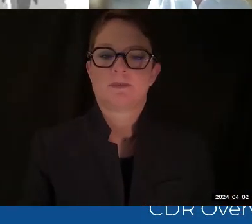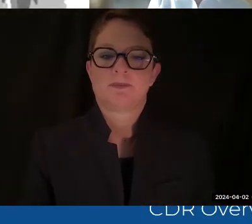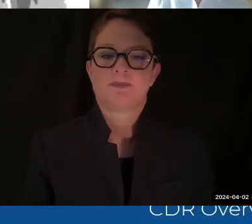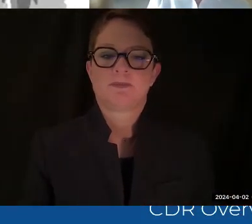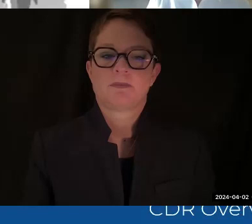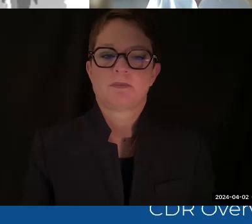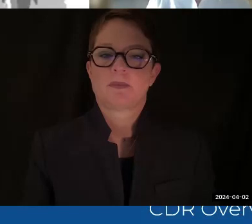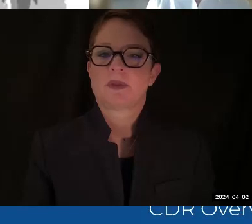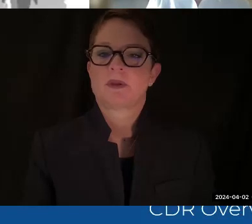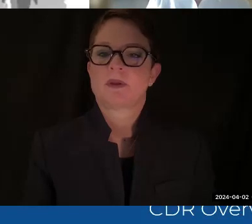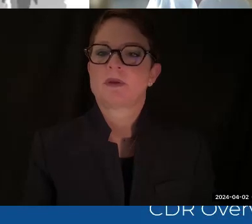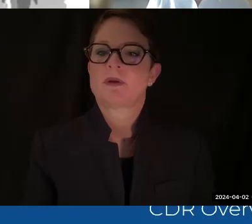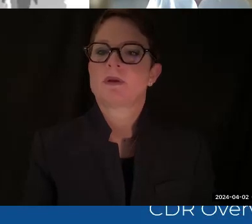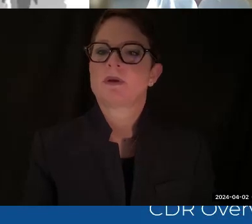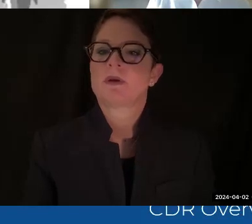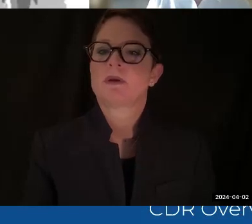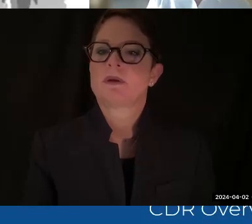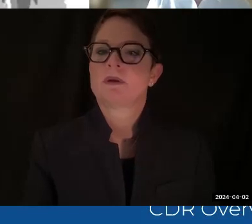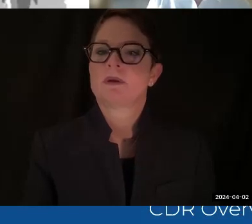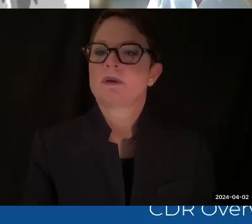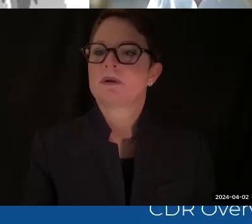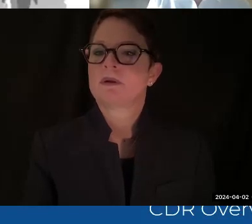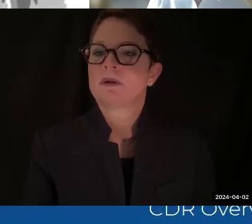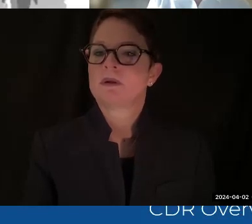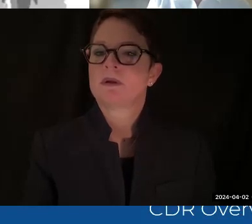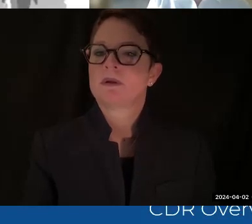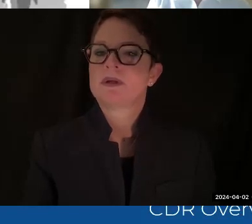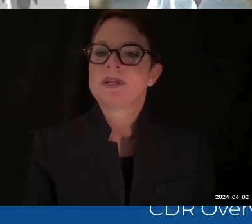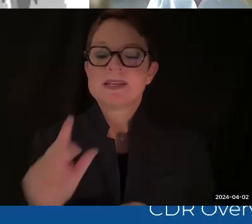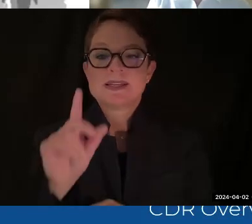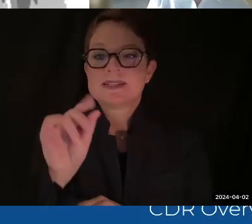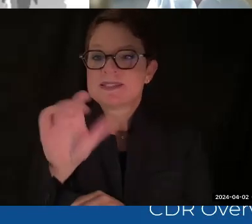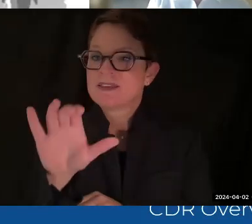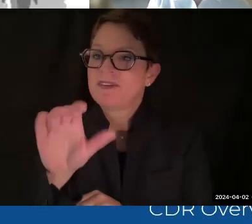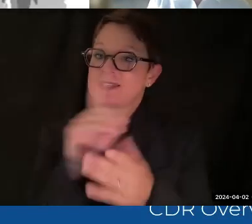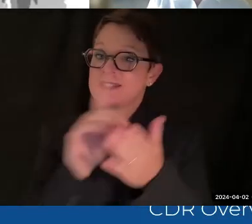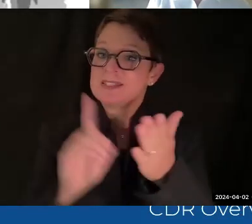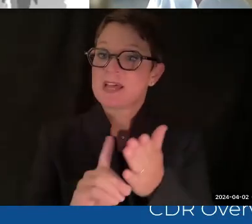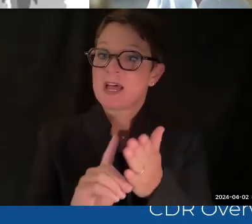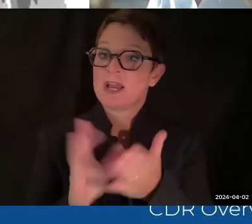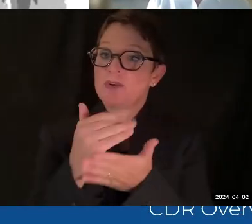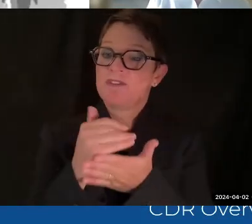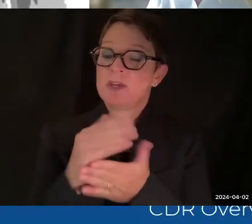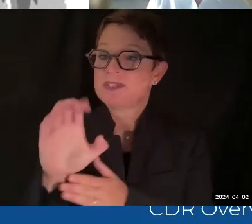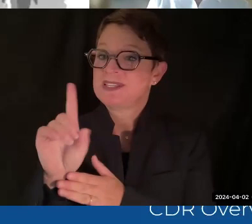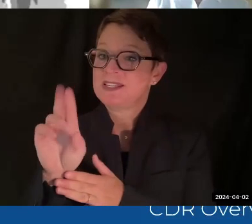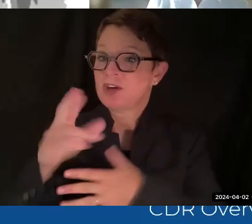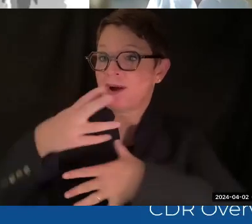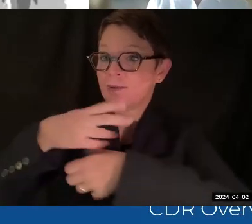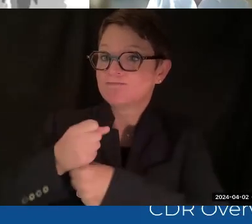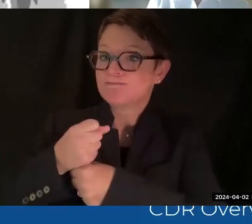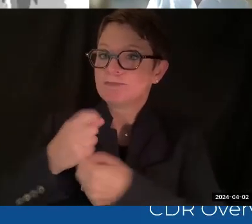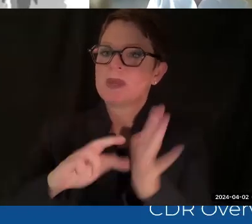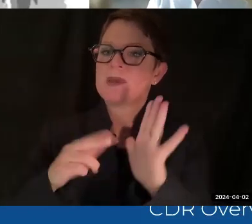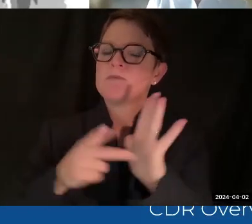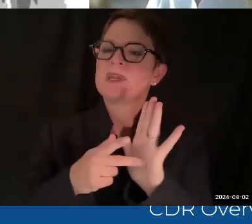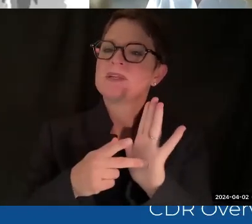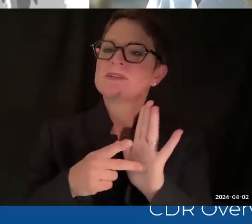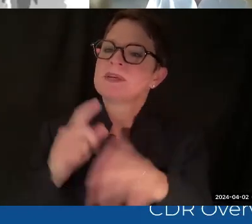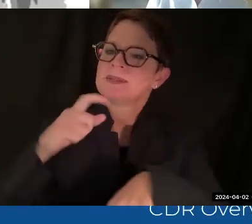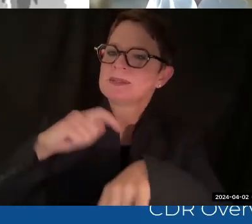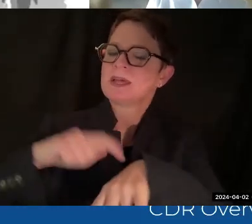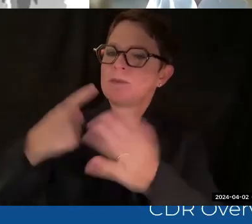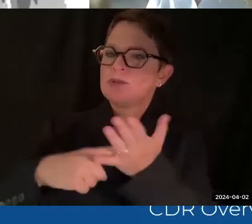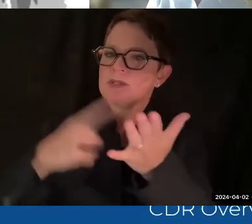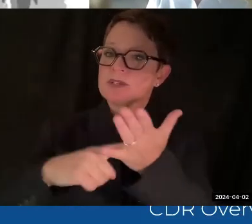Okay. Civic Design Review, or CDR, is a public forum to discuss large development